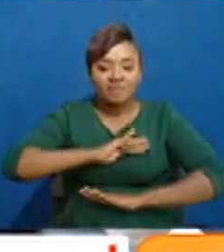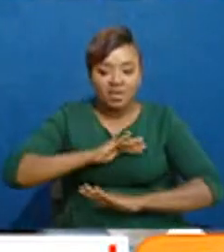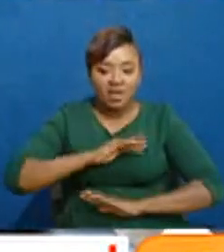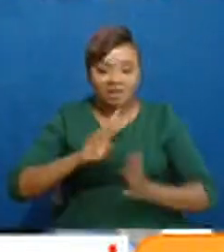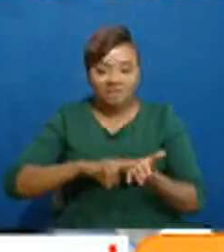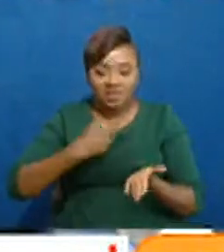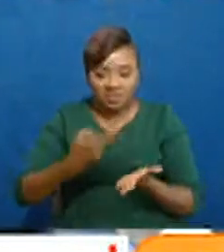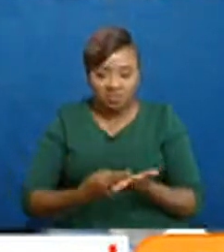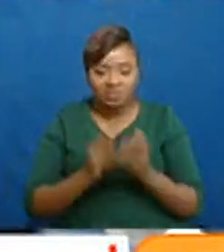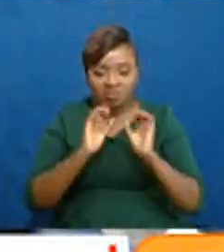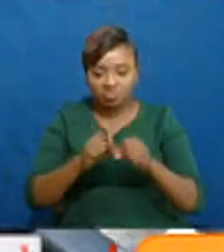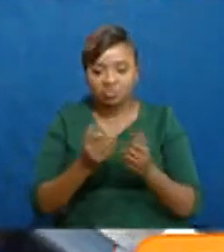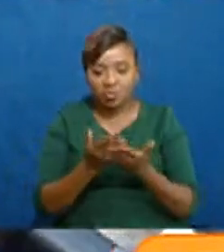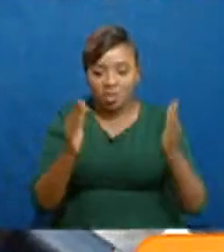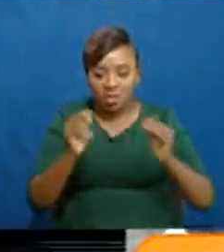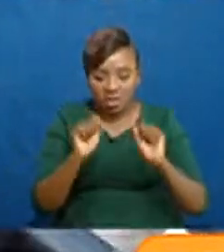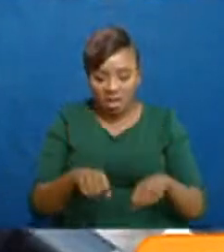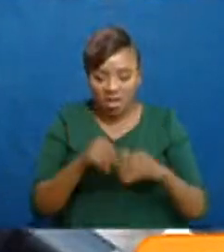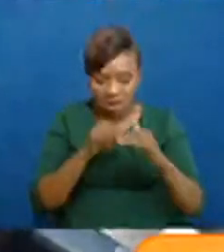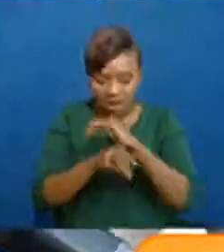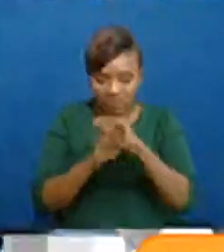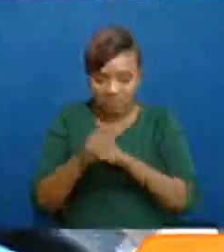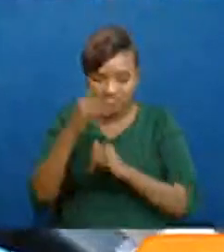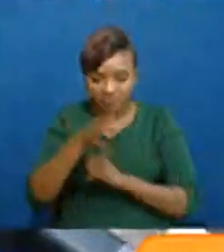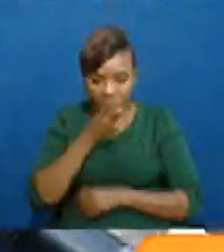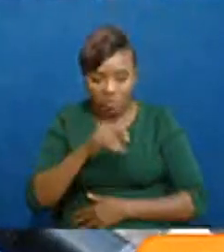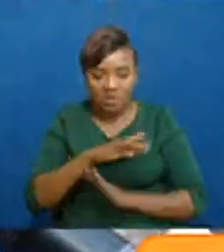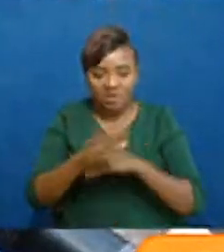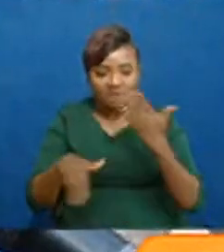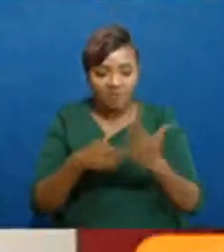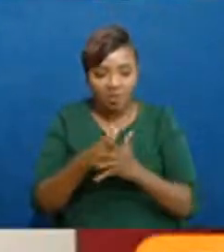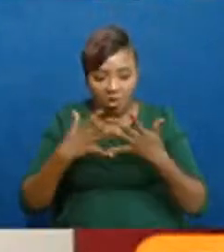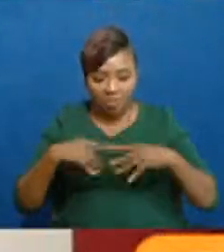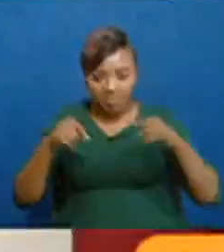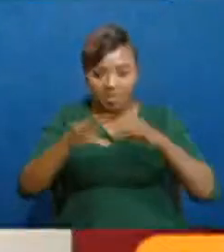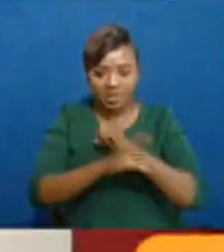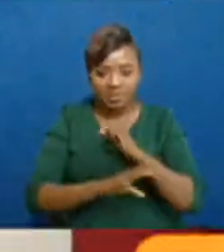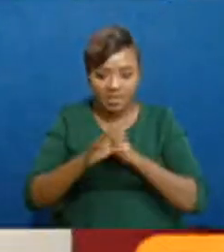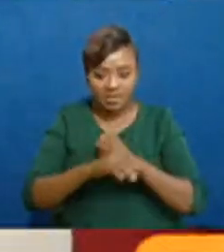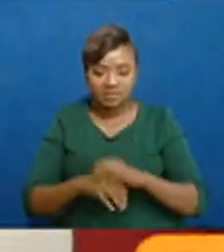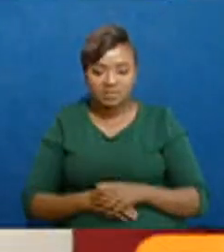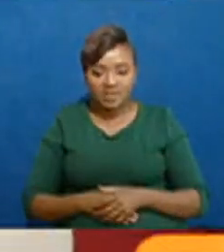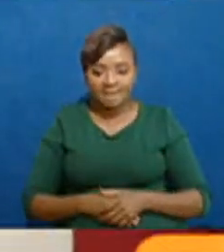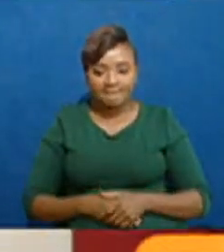availed for water in all people in the country.